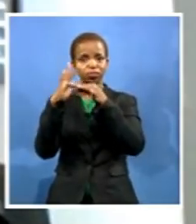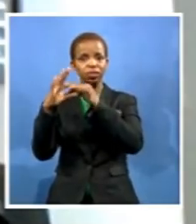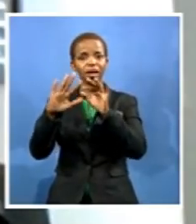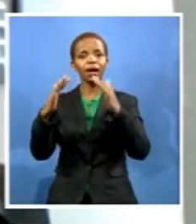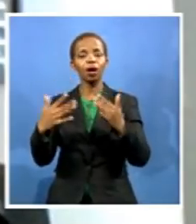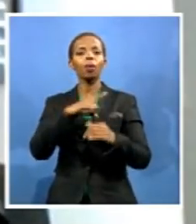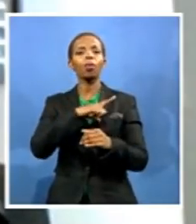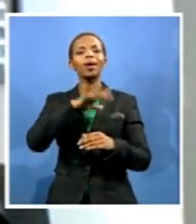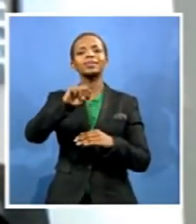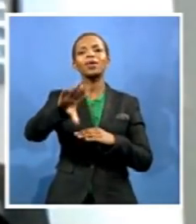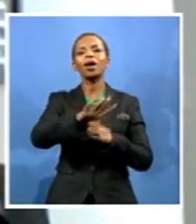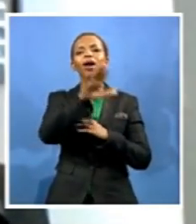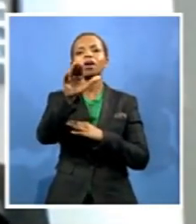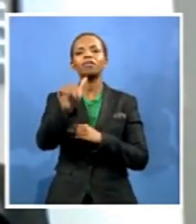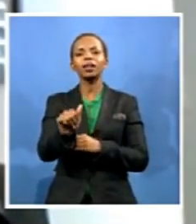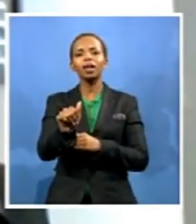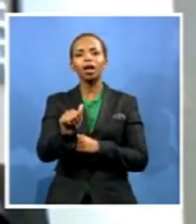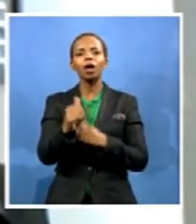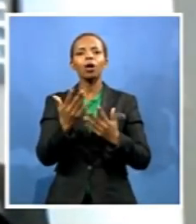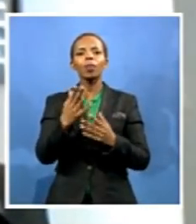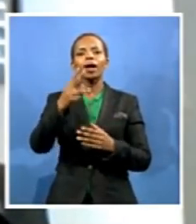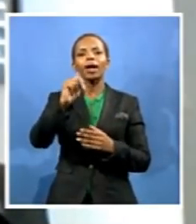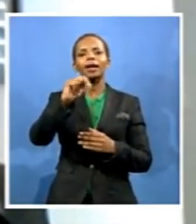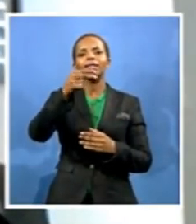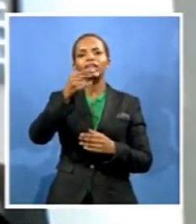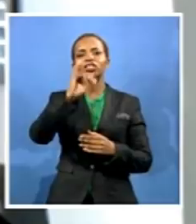to NHI will become easier?